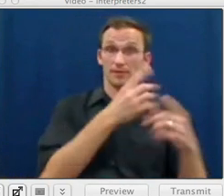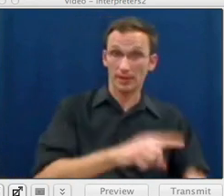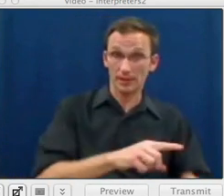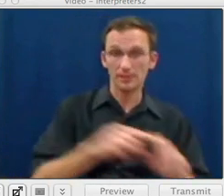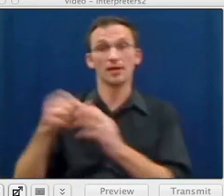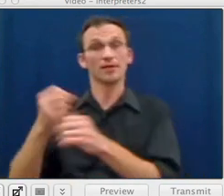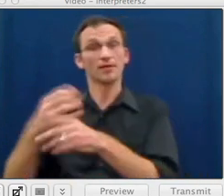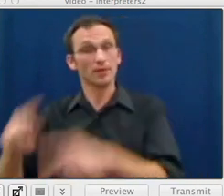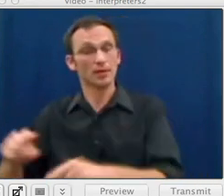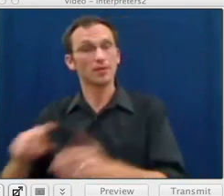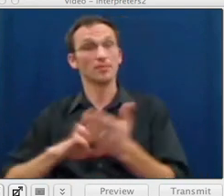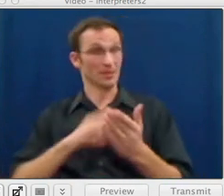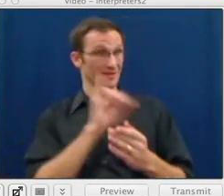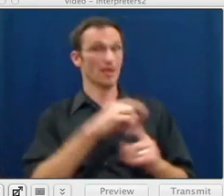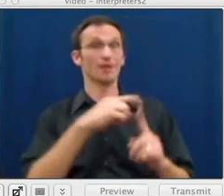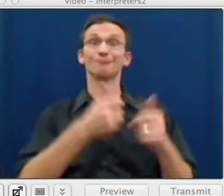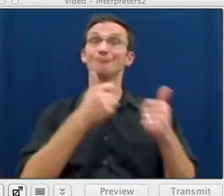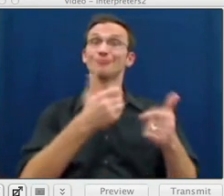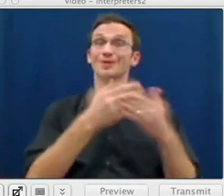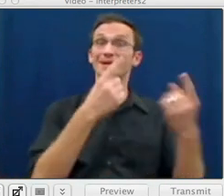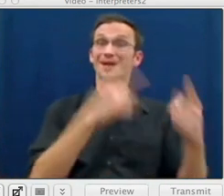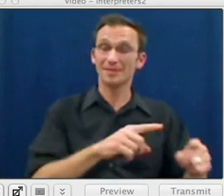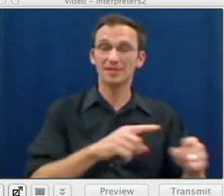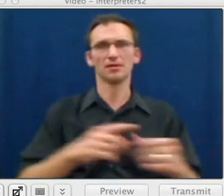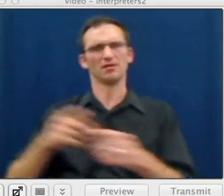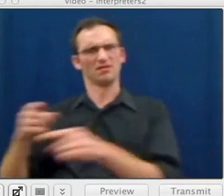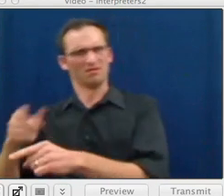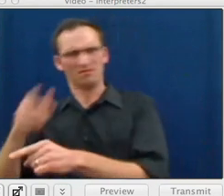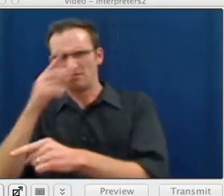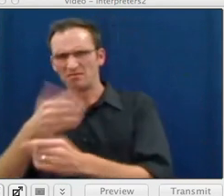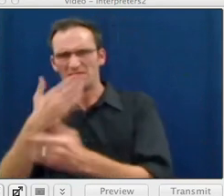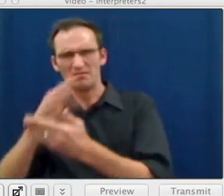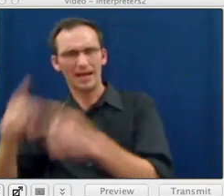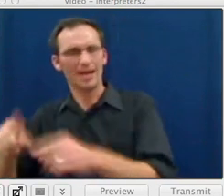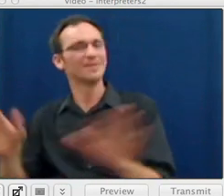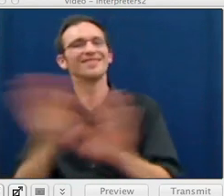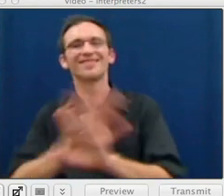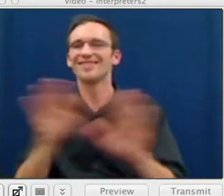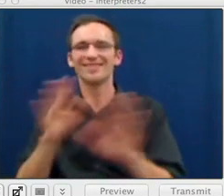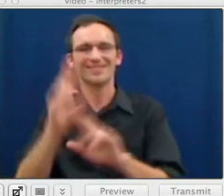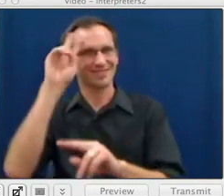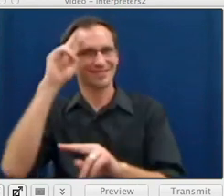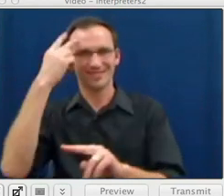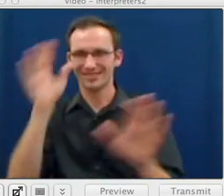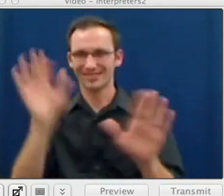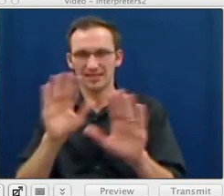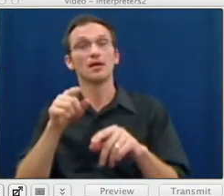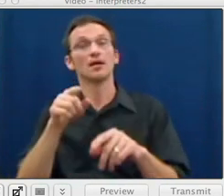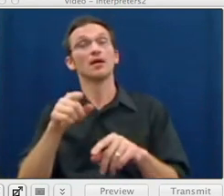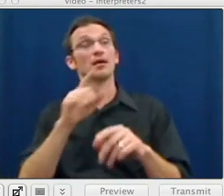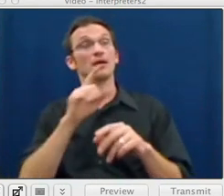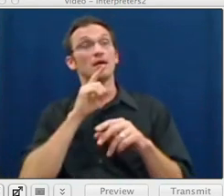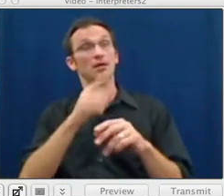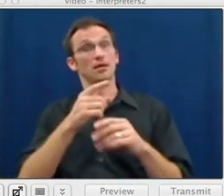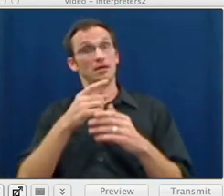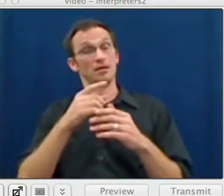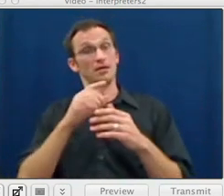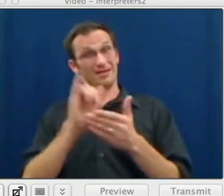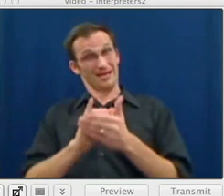mean something good happened by positive and something bad happened by negative. really the construct of resulting